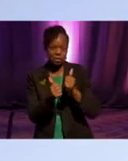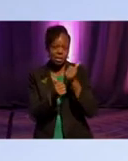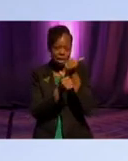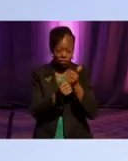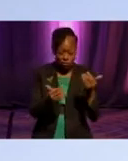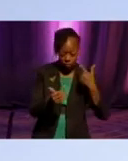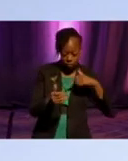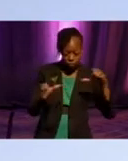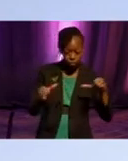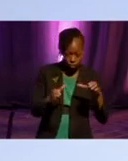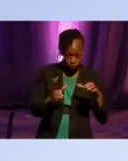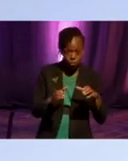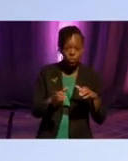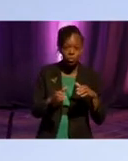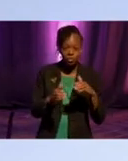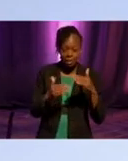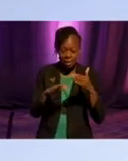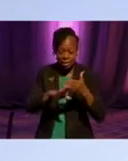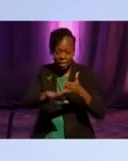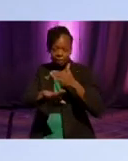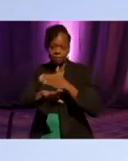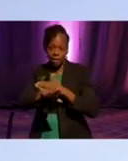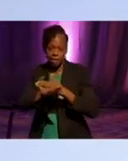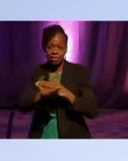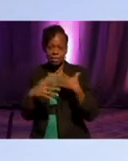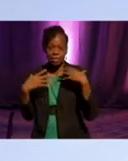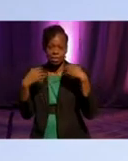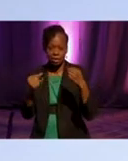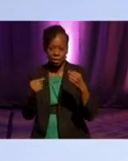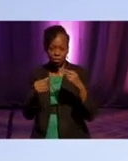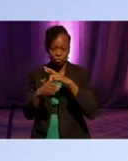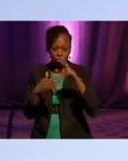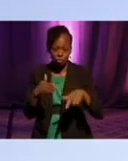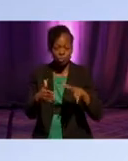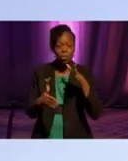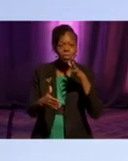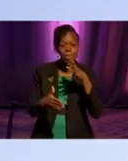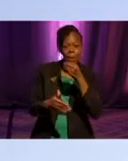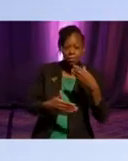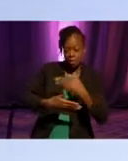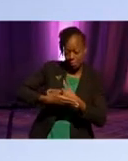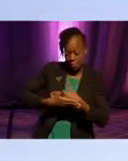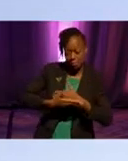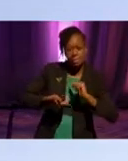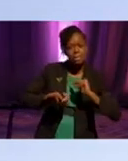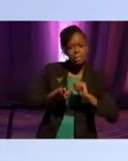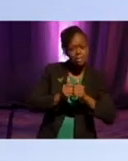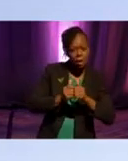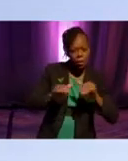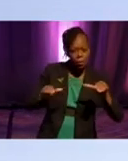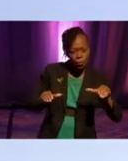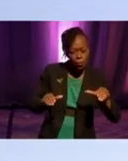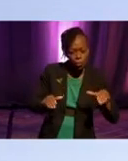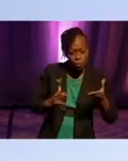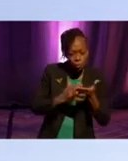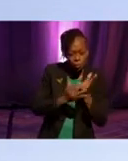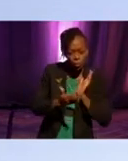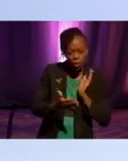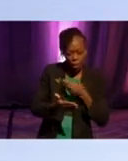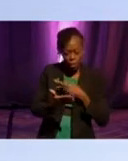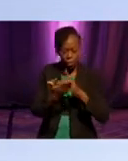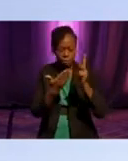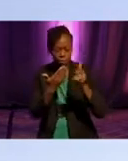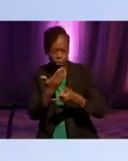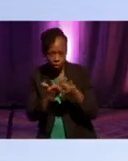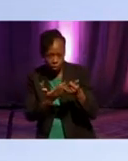everything we do each and every day. We do this through our programs, we do this through our research, and we do